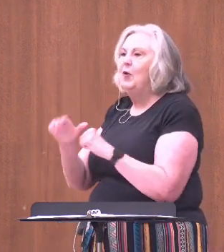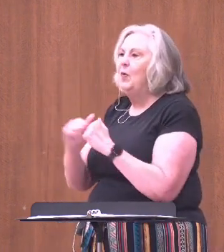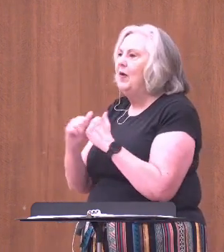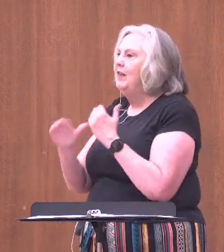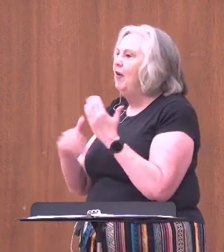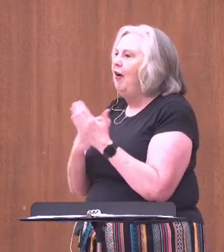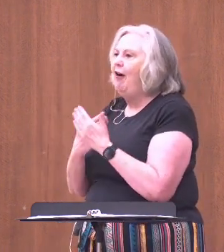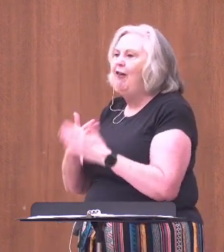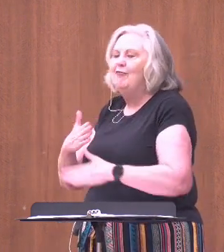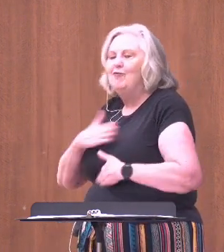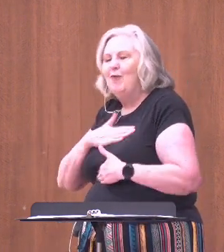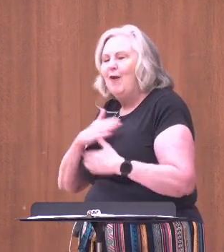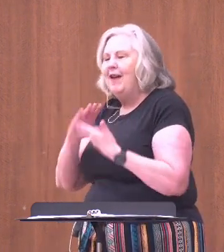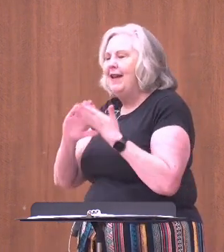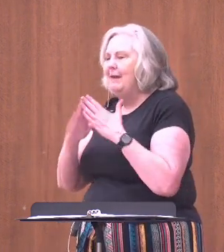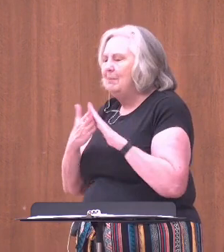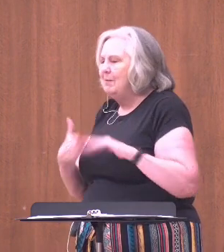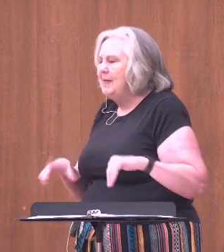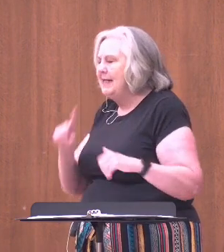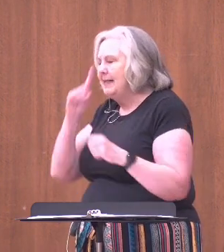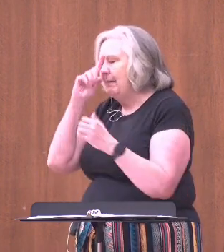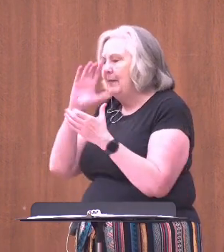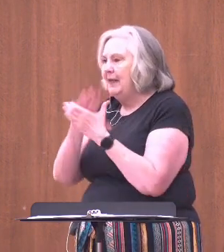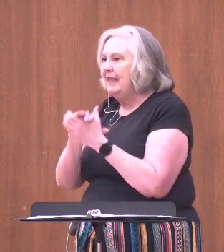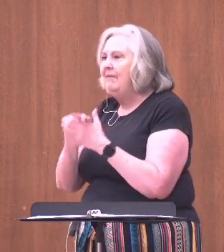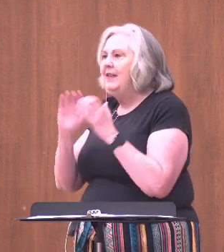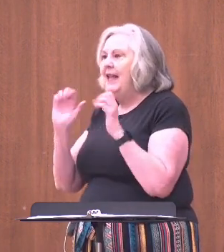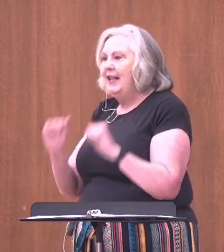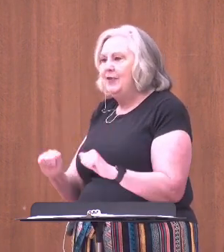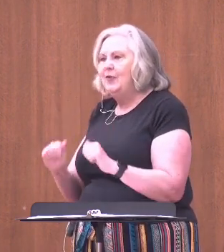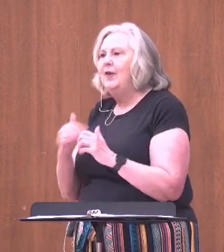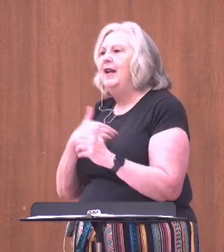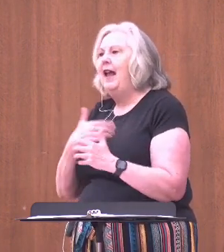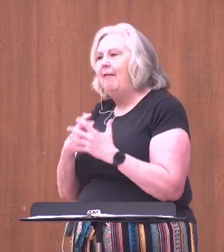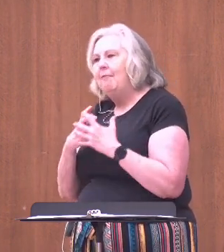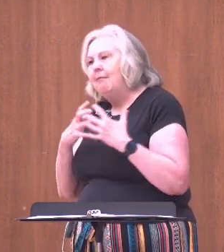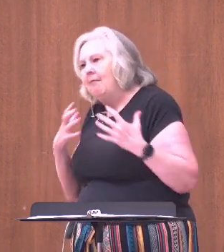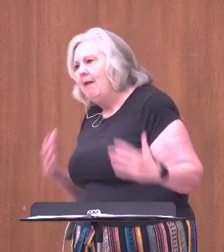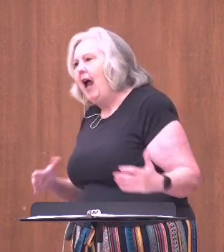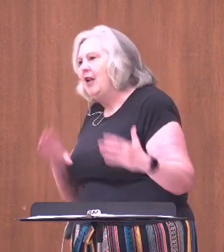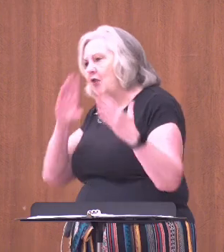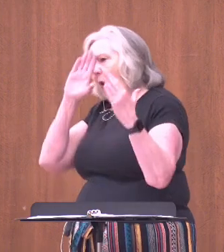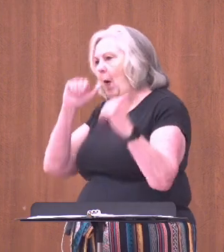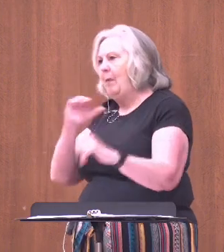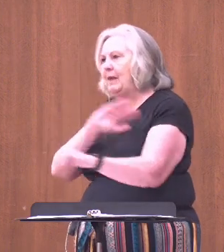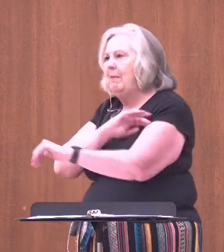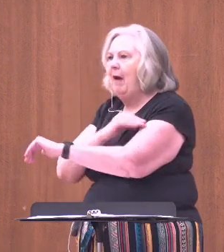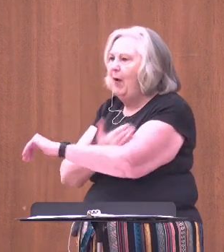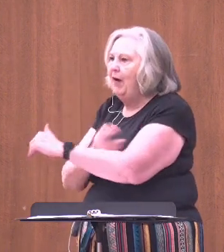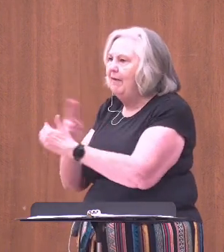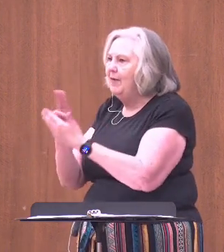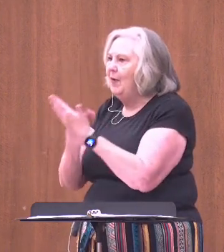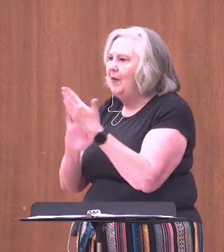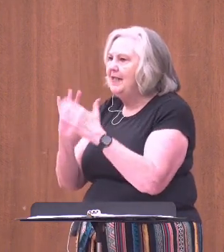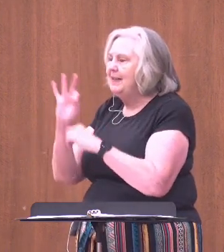and peace in believing, so that you may abound in hope by the power of the Holy